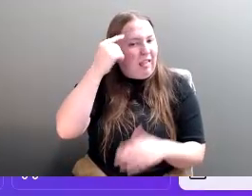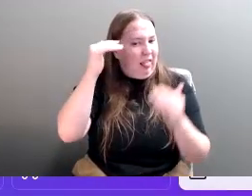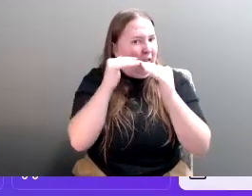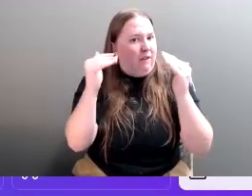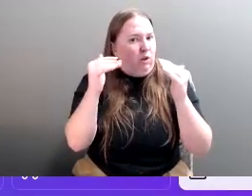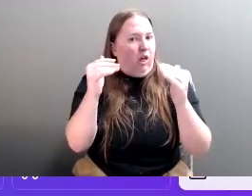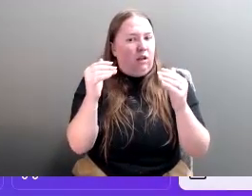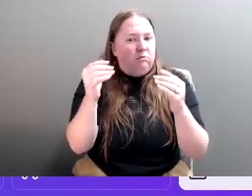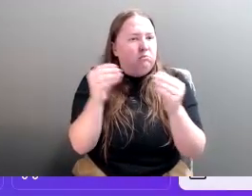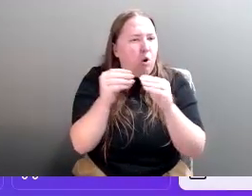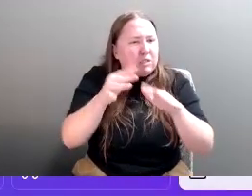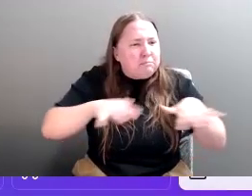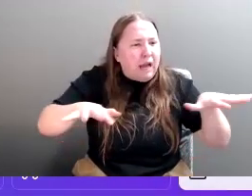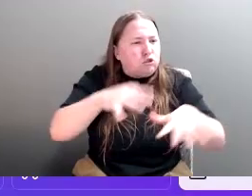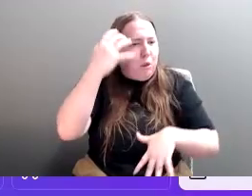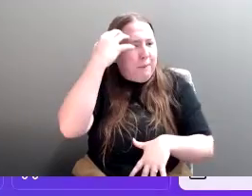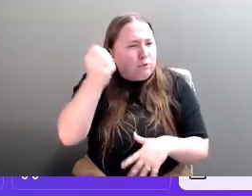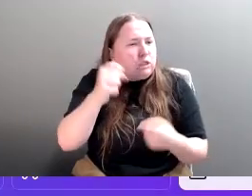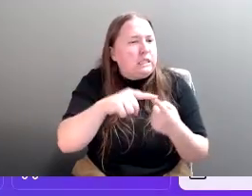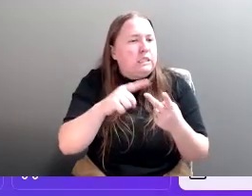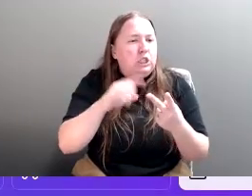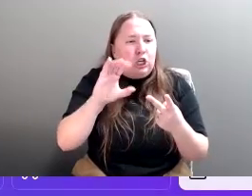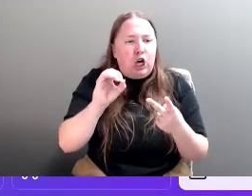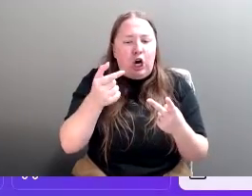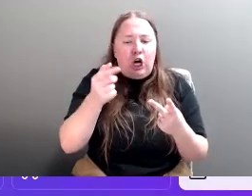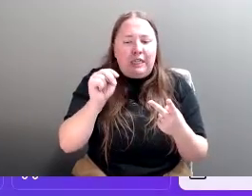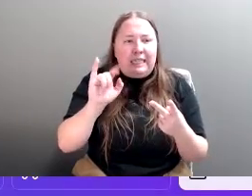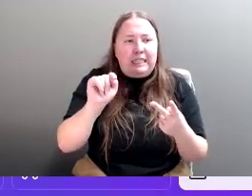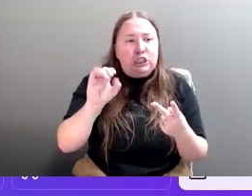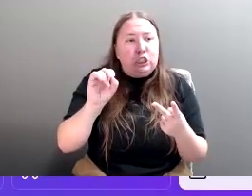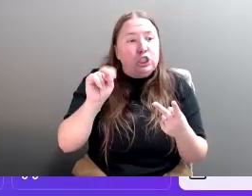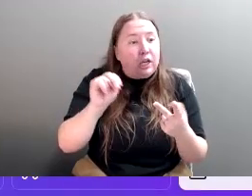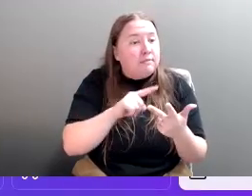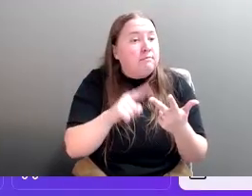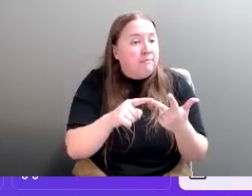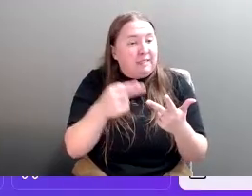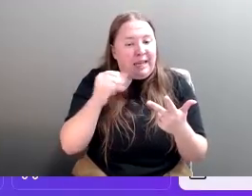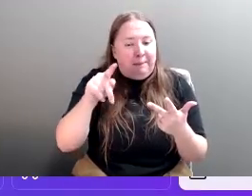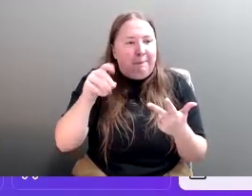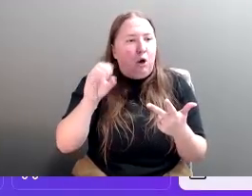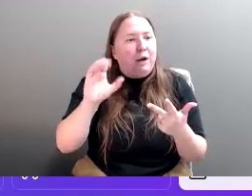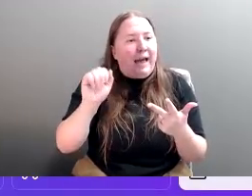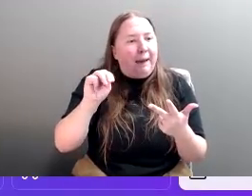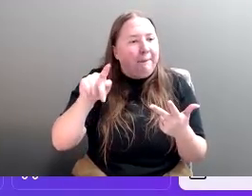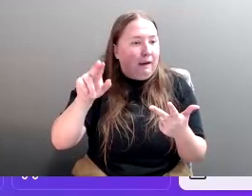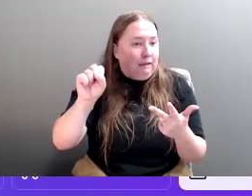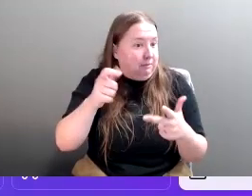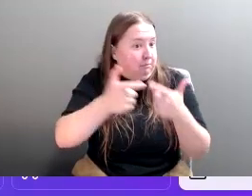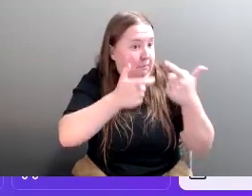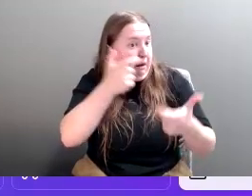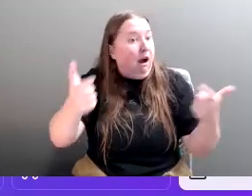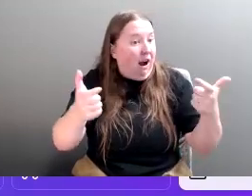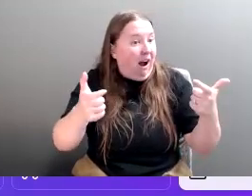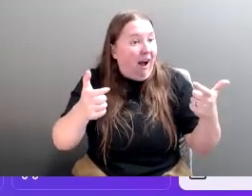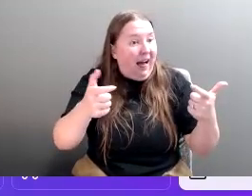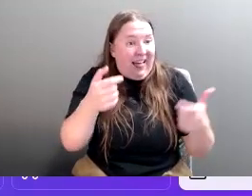more spatial memory, there was more cognition, their hippocampuses were bigger. And when GPS came along, we saw a diminishment. And